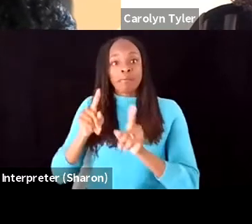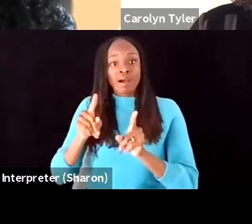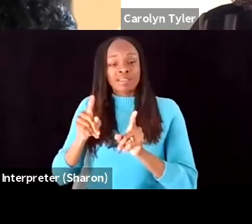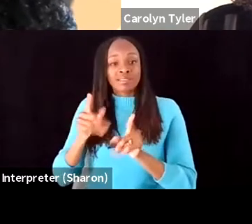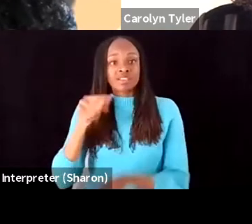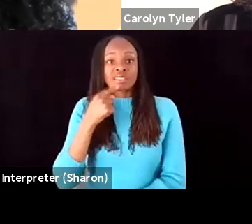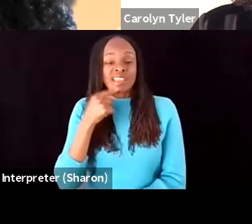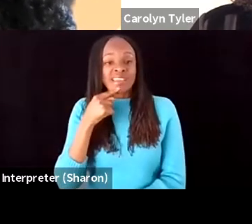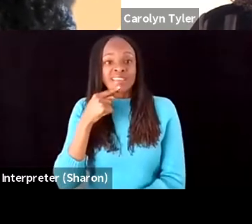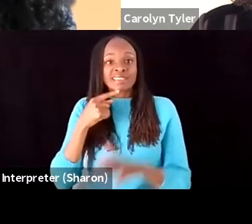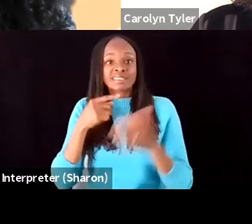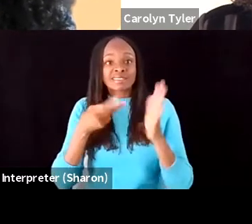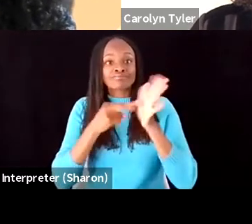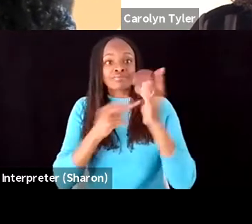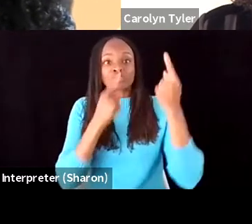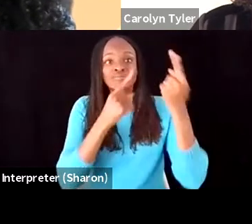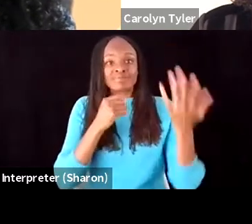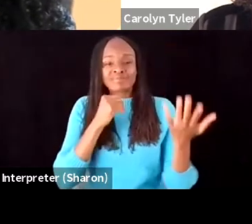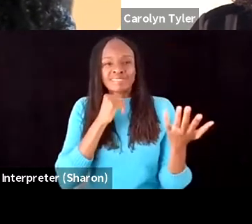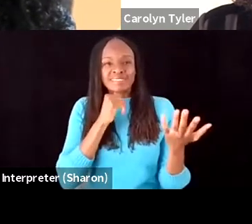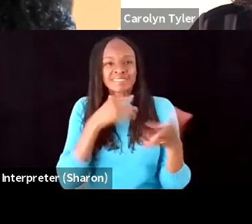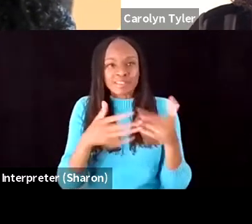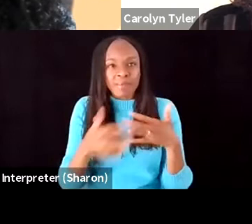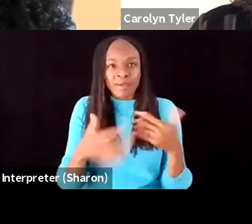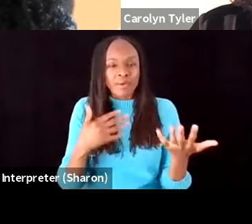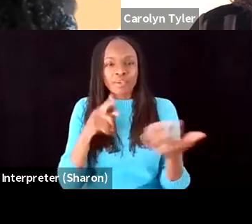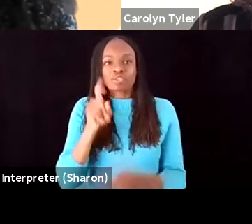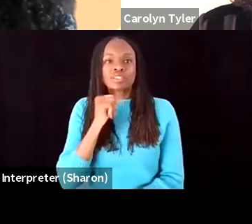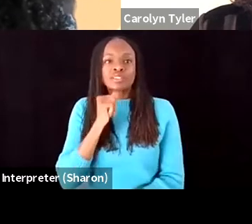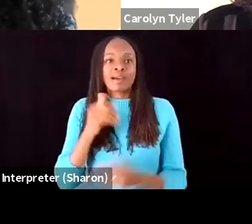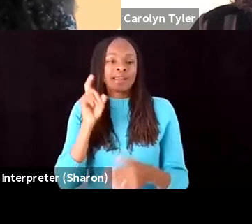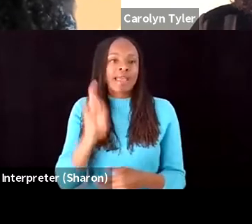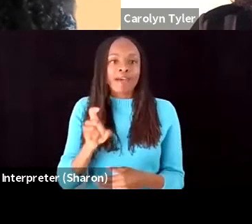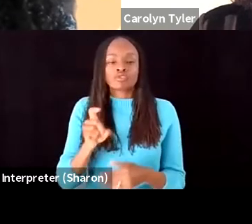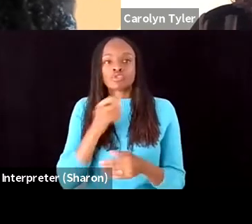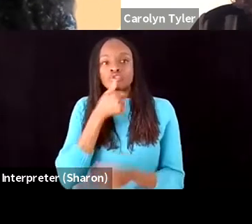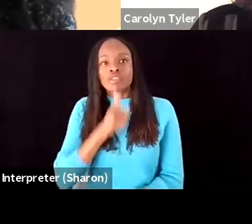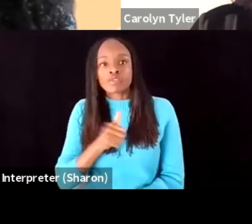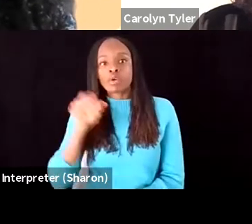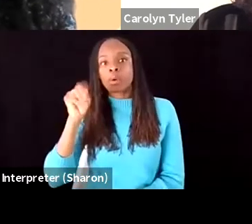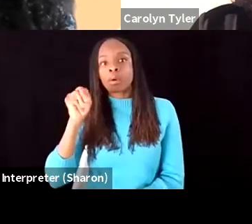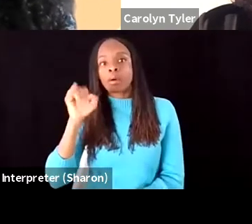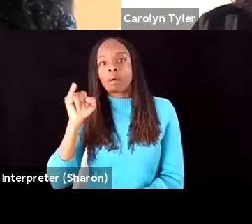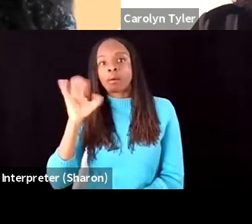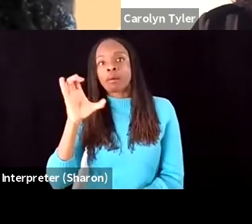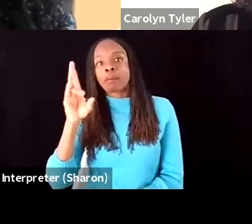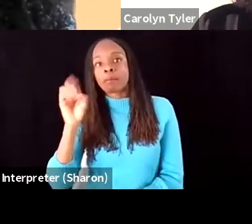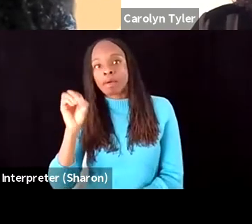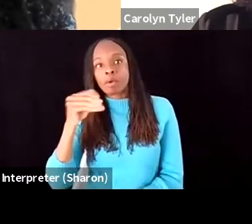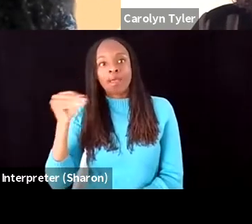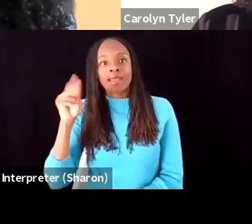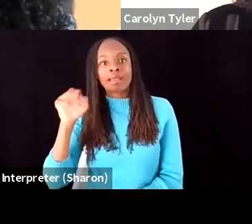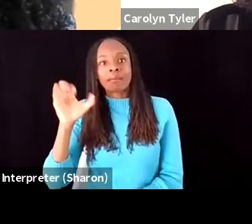matter. Intention doesn't matter. You shouldn't have to suffer the micro and macro aggressions that we have suffered in the